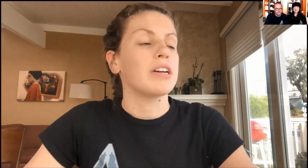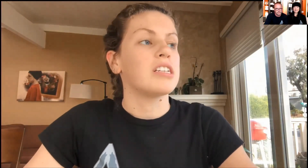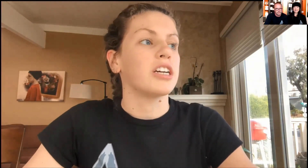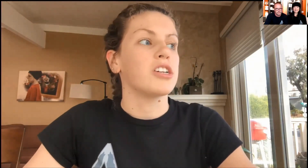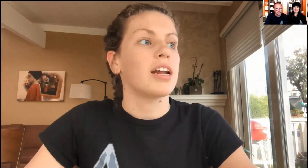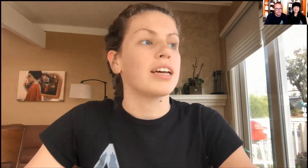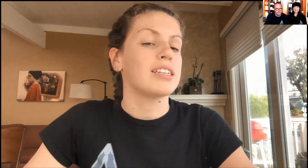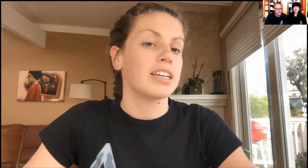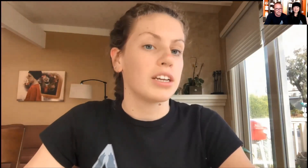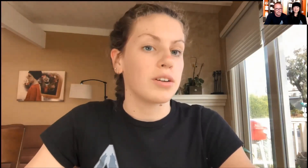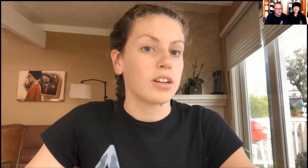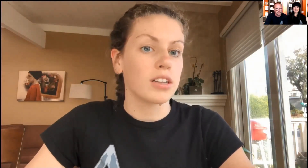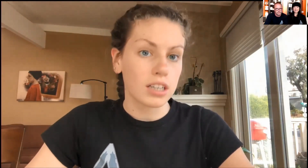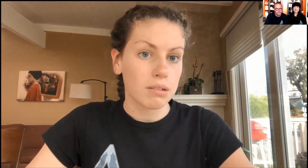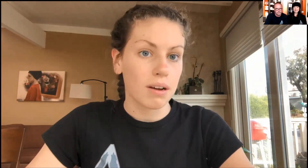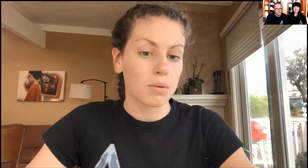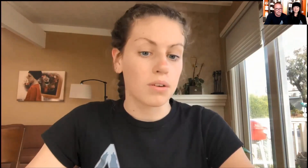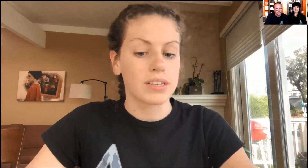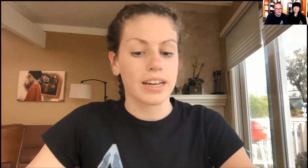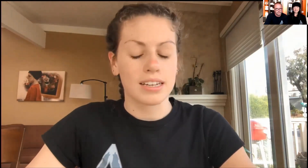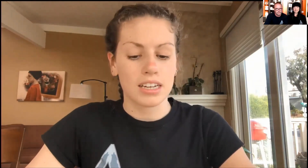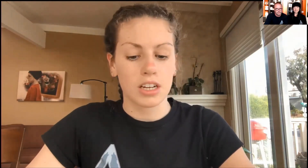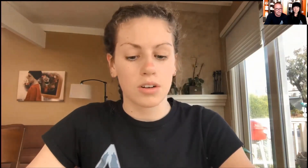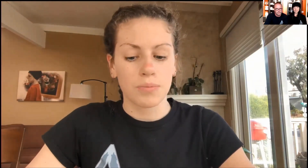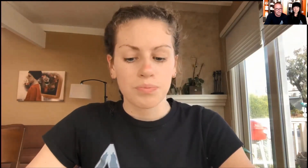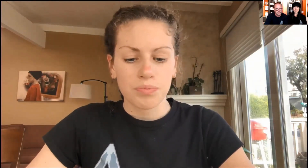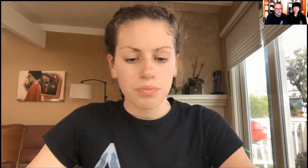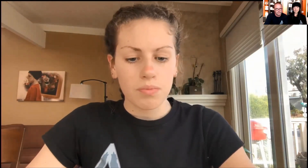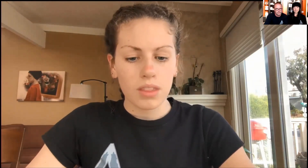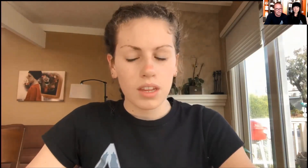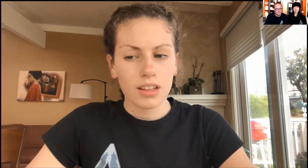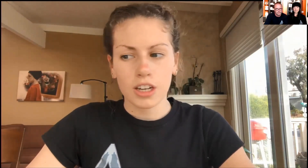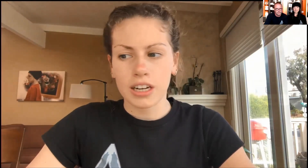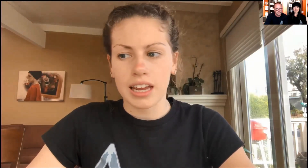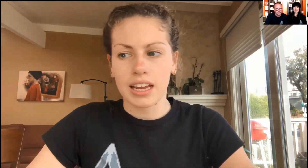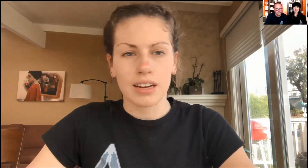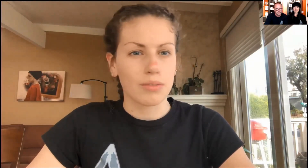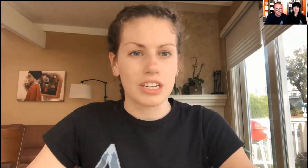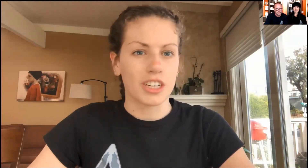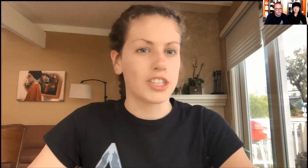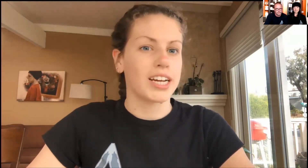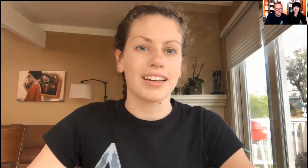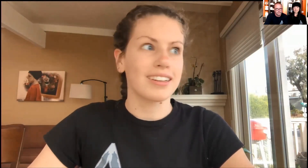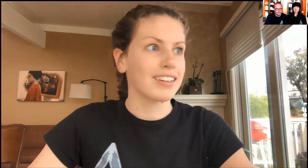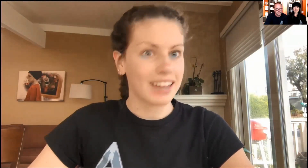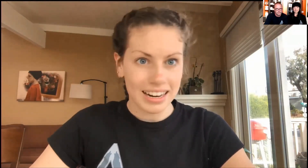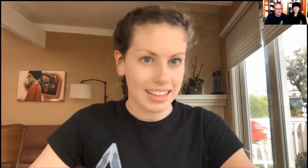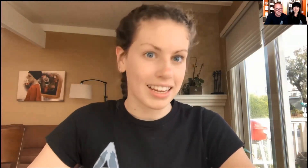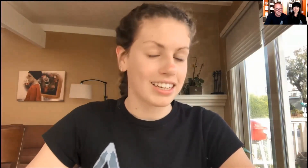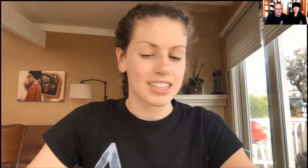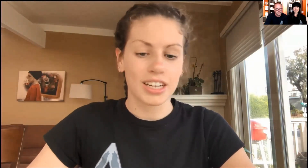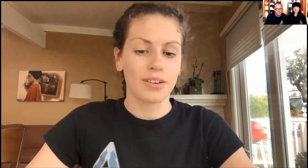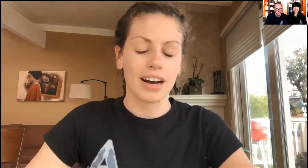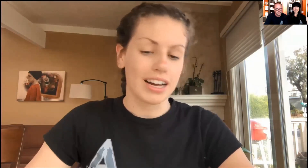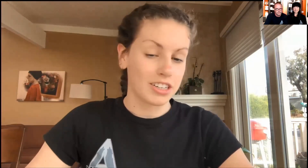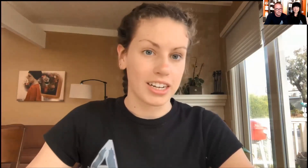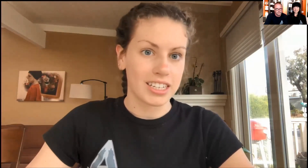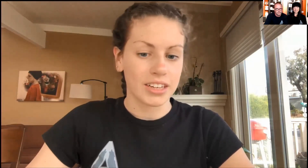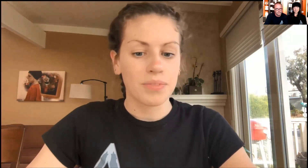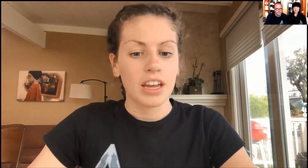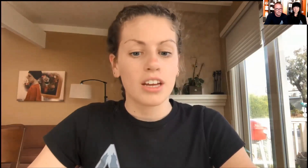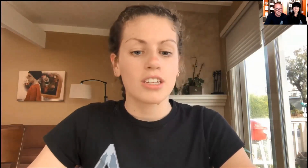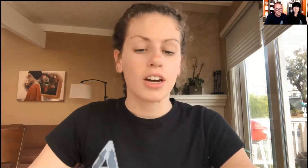my research, and I continued learning about wolves. I continued learning, researching, anything I could do, I